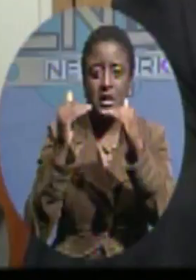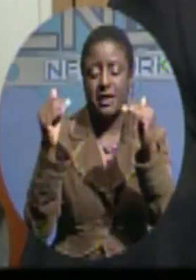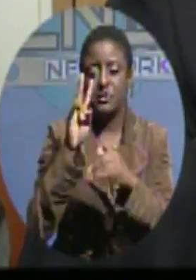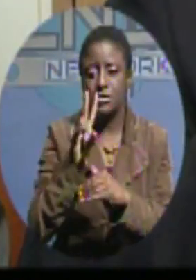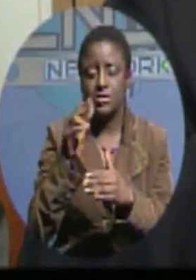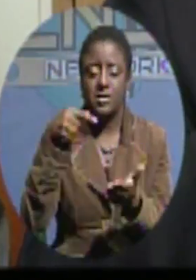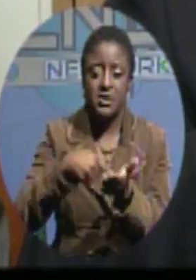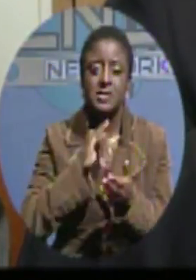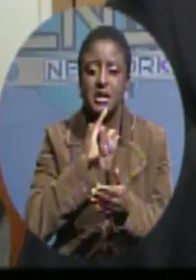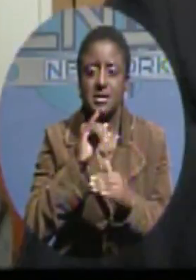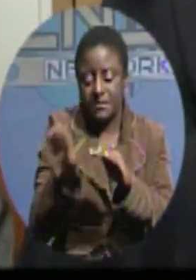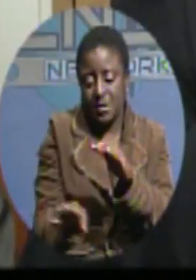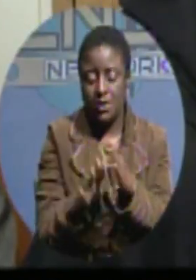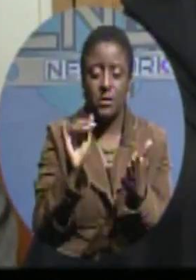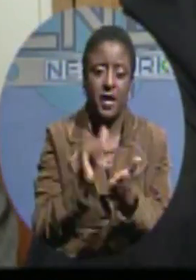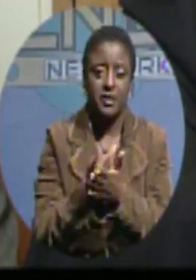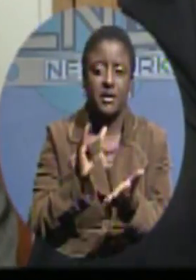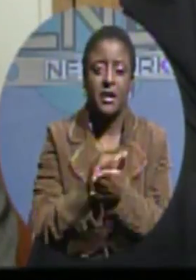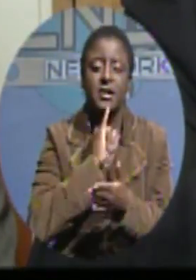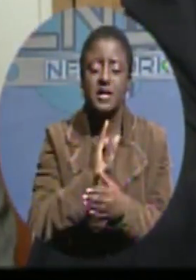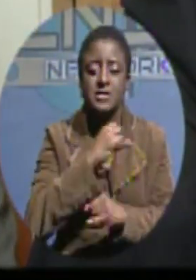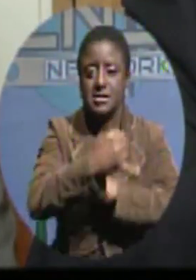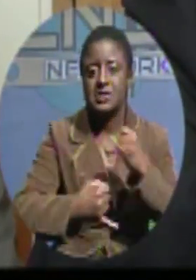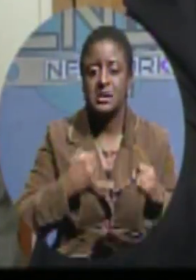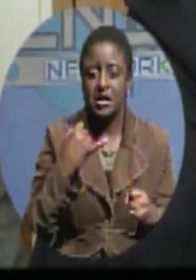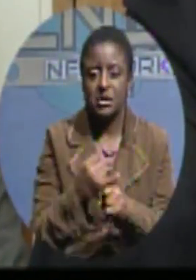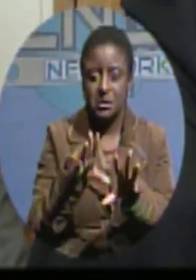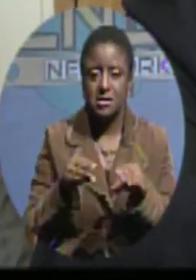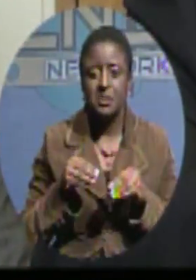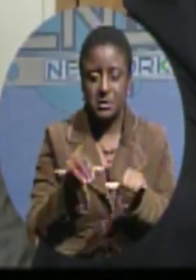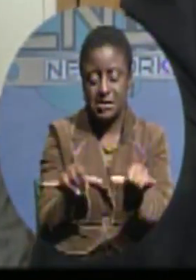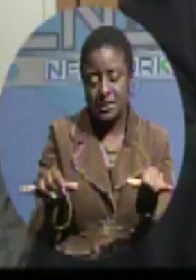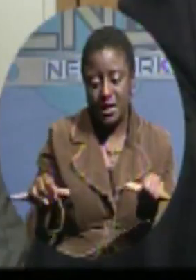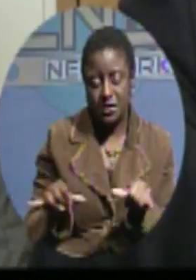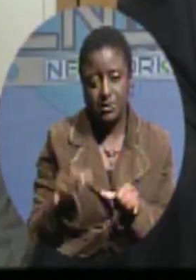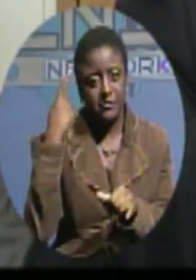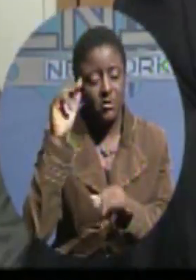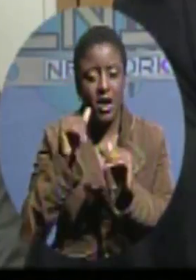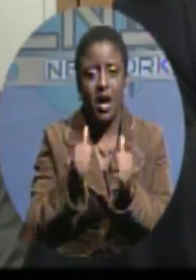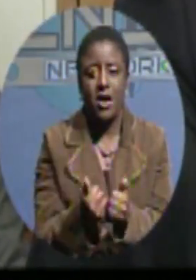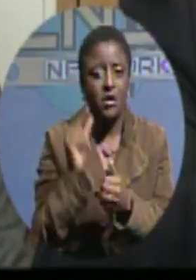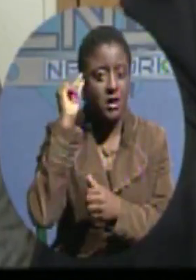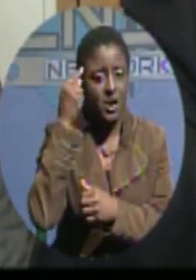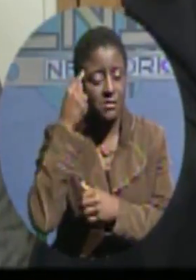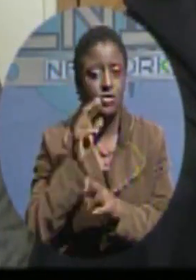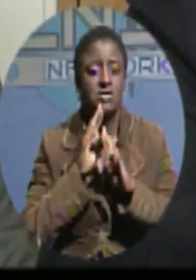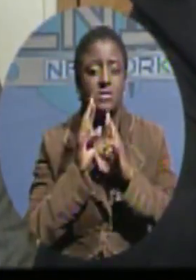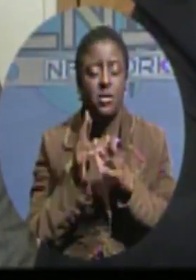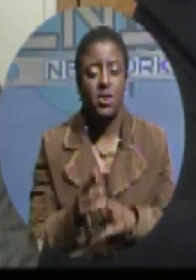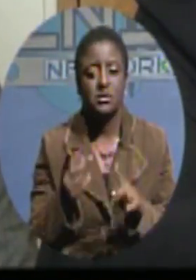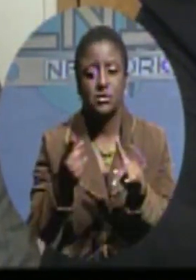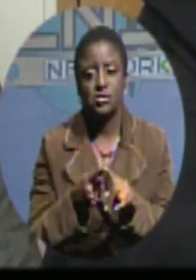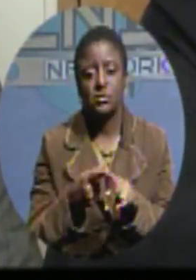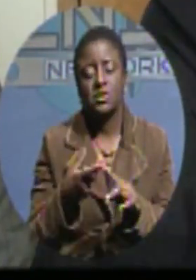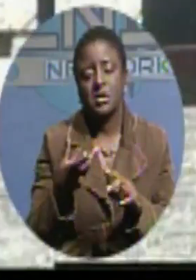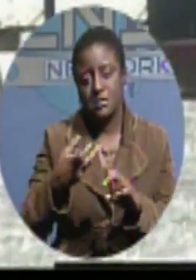that. And that is the internationally accepted standards for how a government would respond to matters